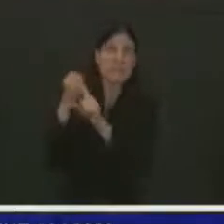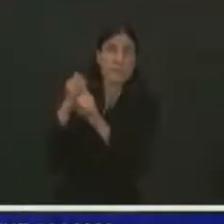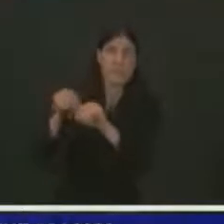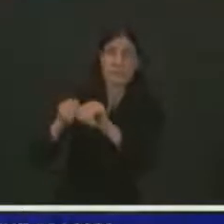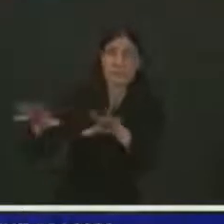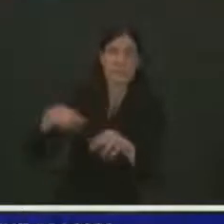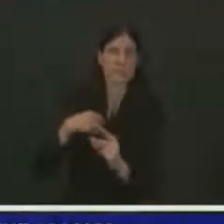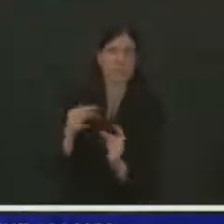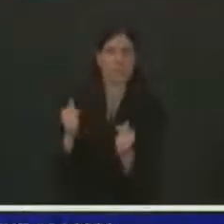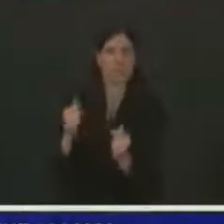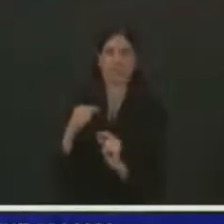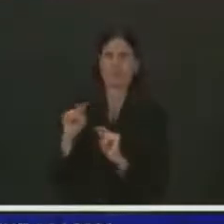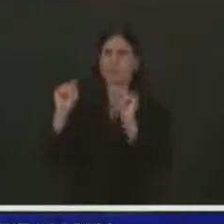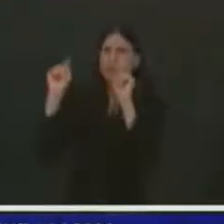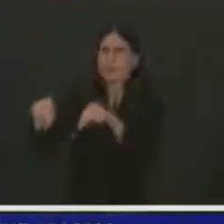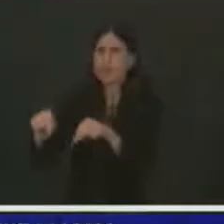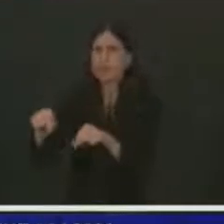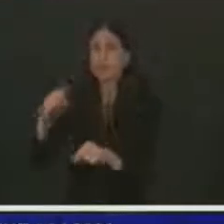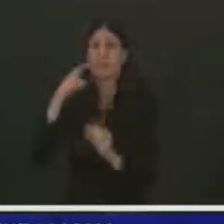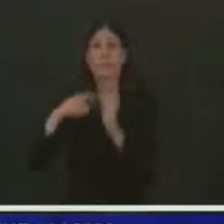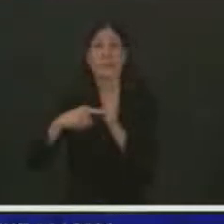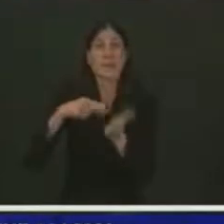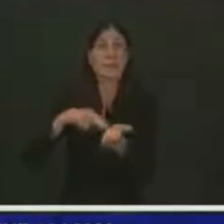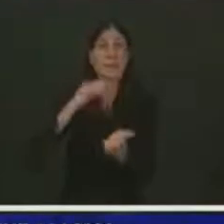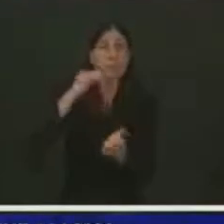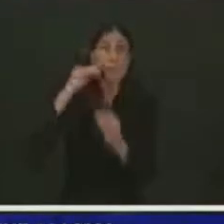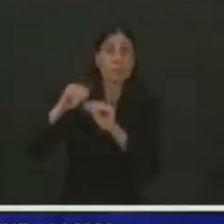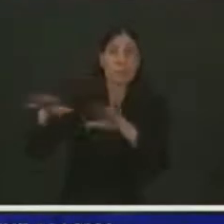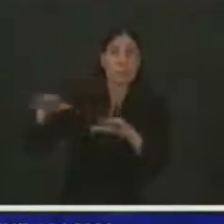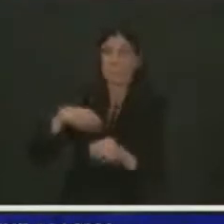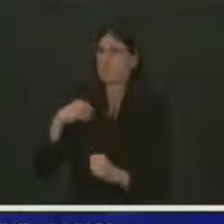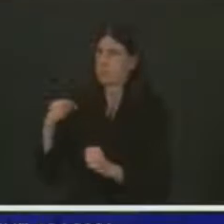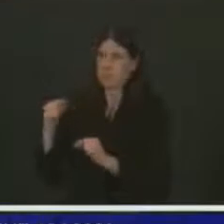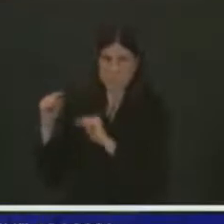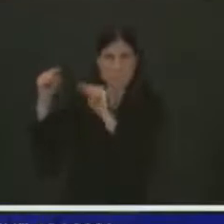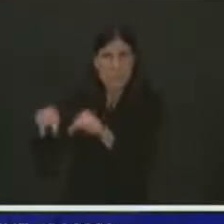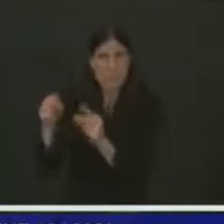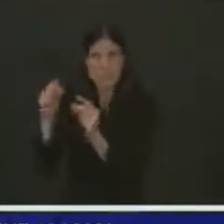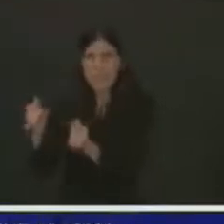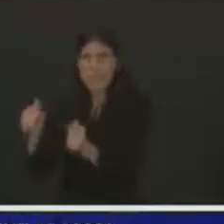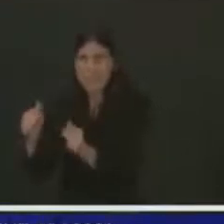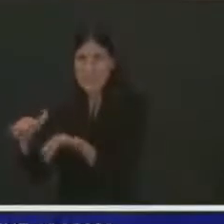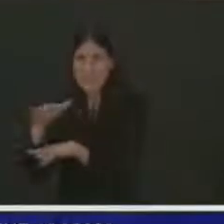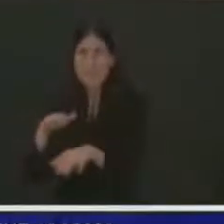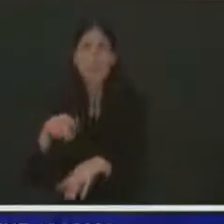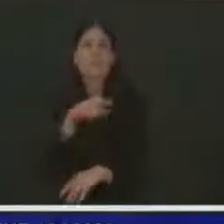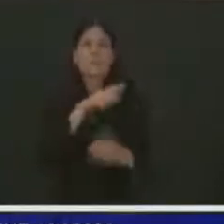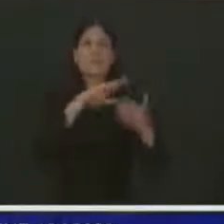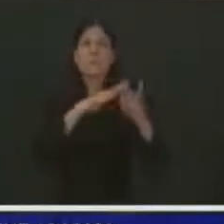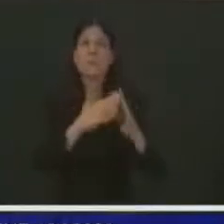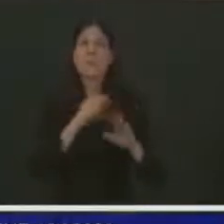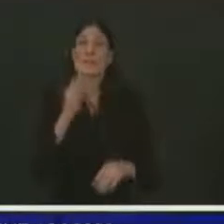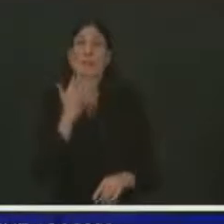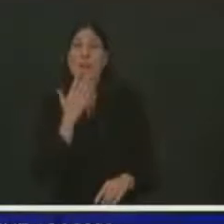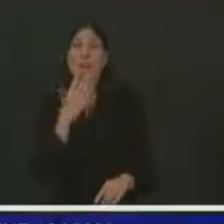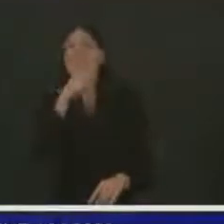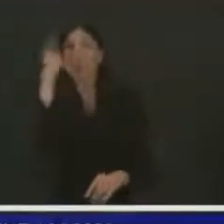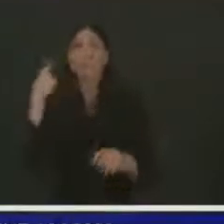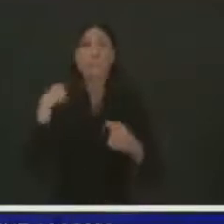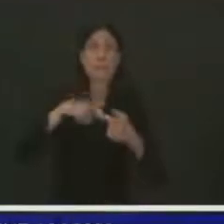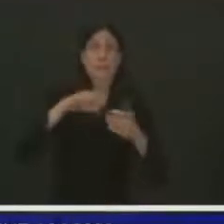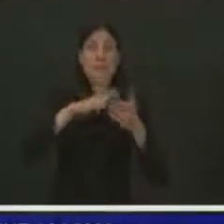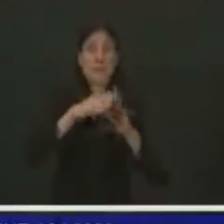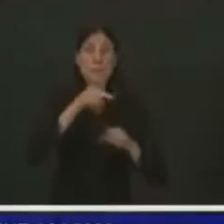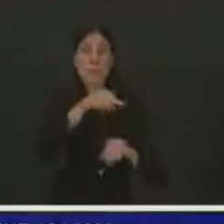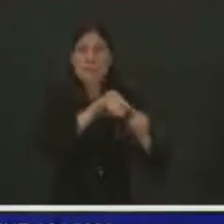the congregate care settings and in communities of color or communities where the population is